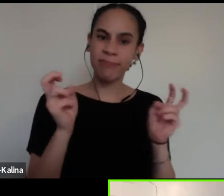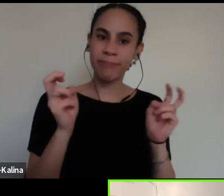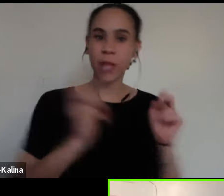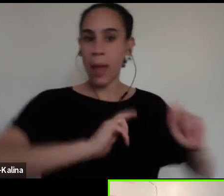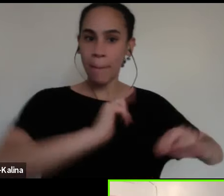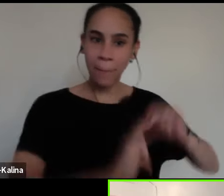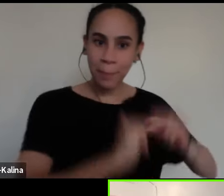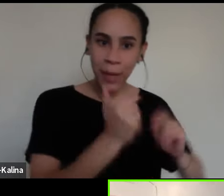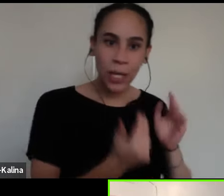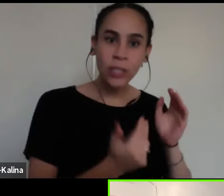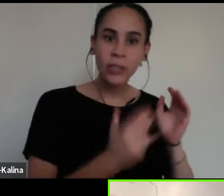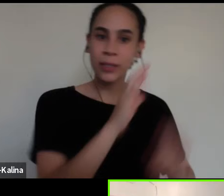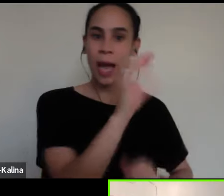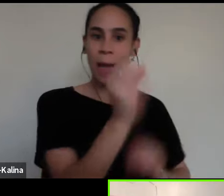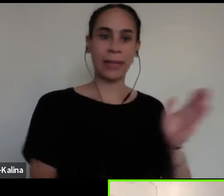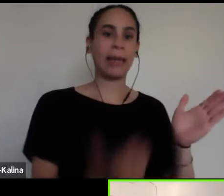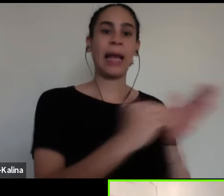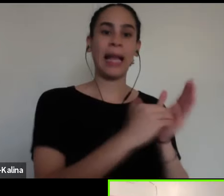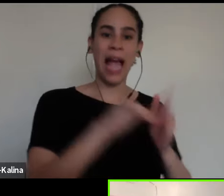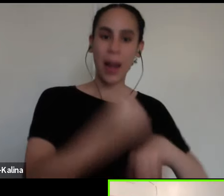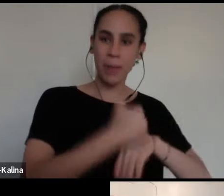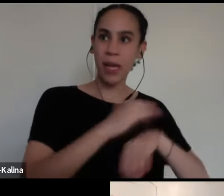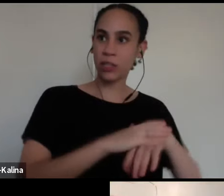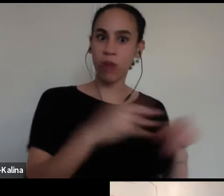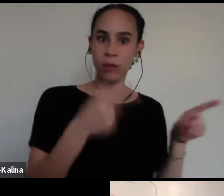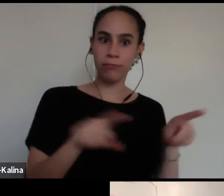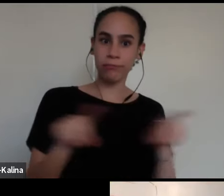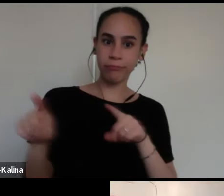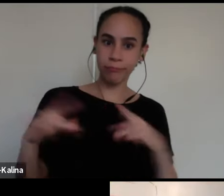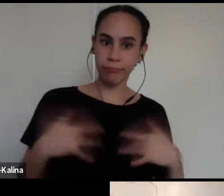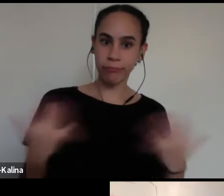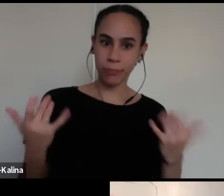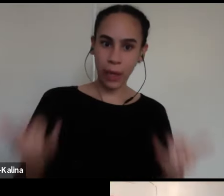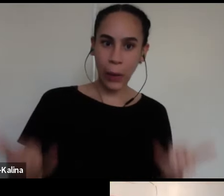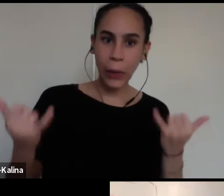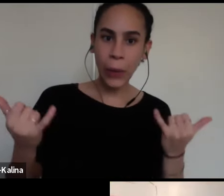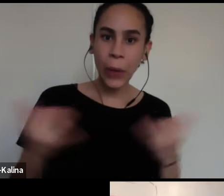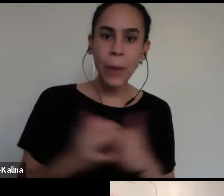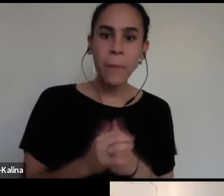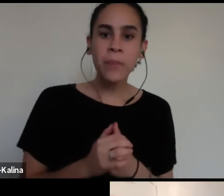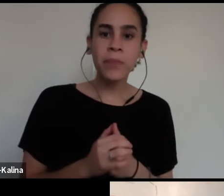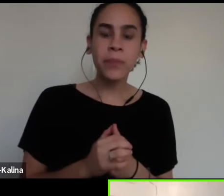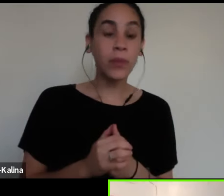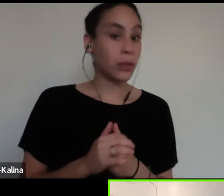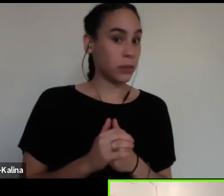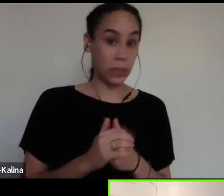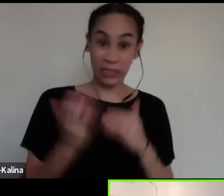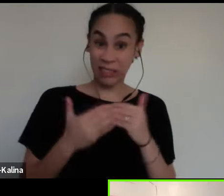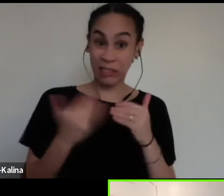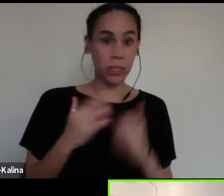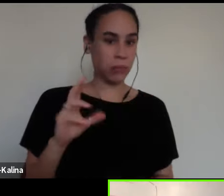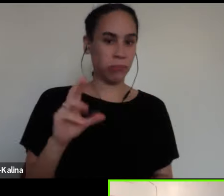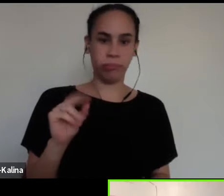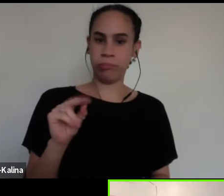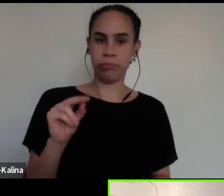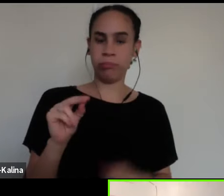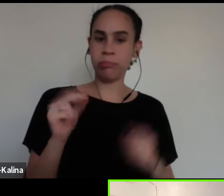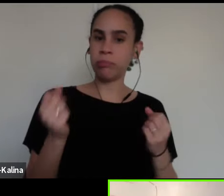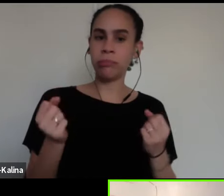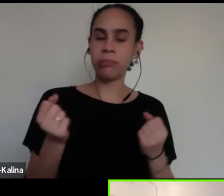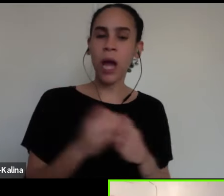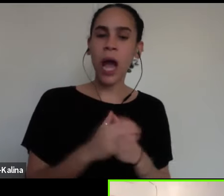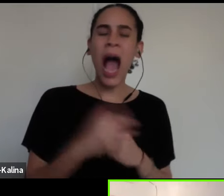entire company based on what's happening right now. And that is not an easy thing for a lot of people to get to, because I